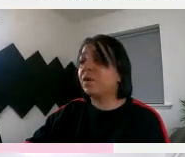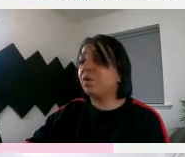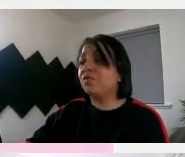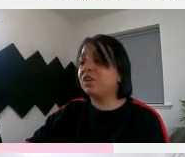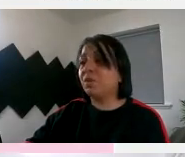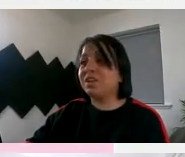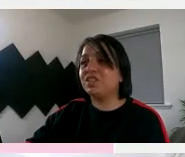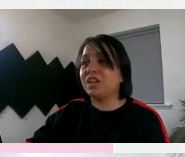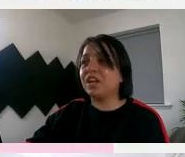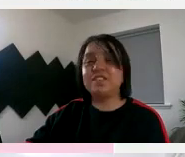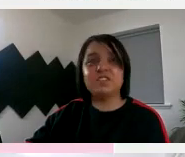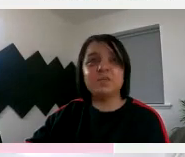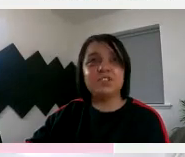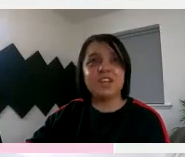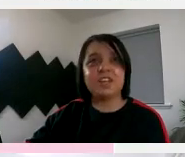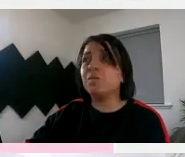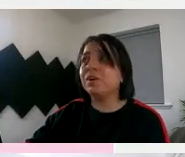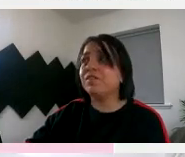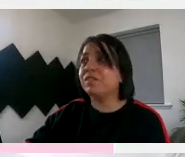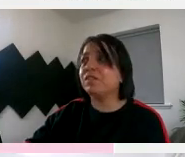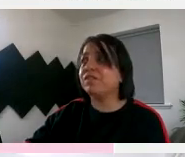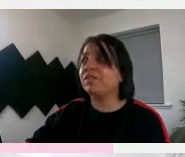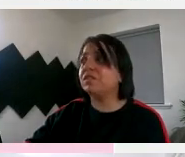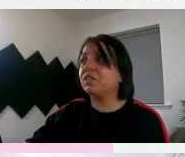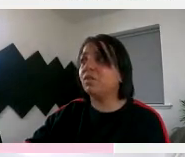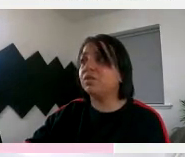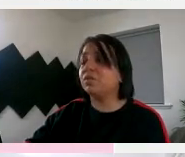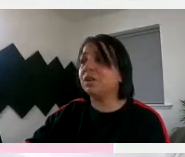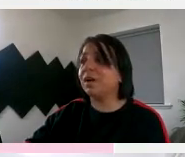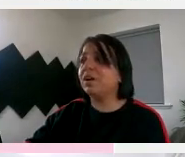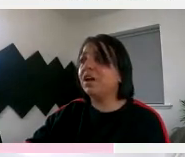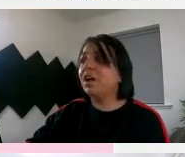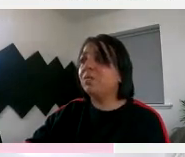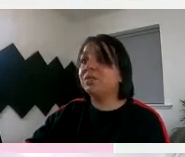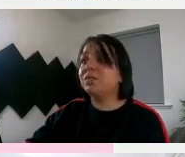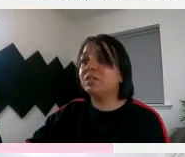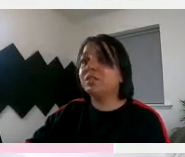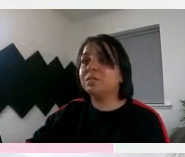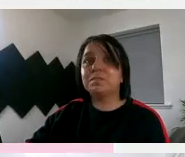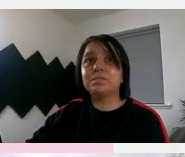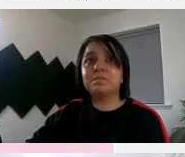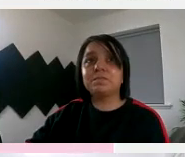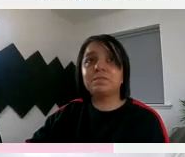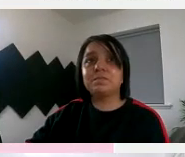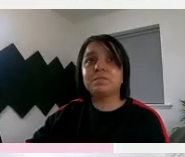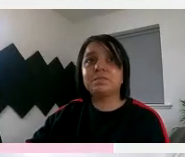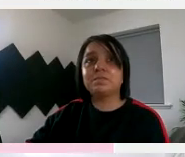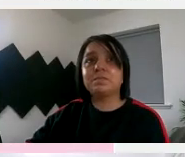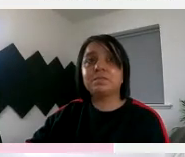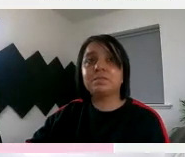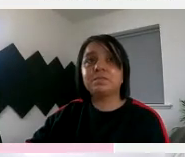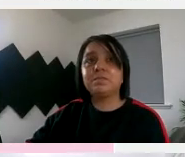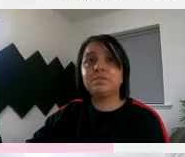they won't really know it as checker. If you said to them checker, they will get very confused on what you're talking about. Sophie, you're not answering the